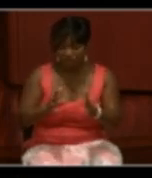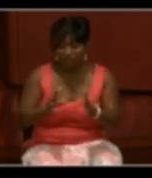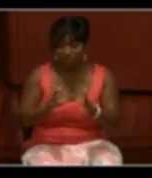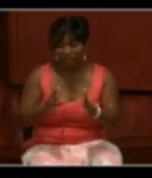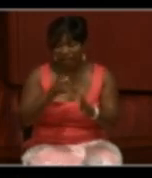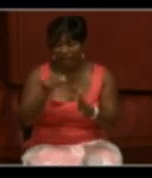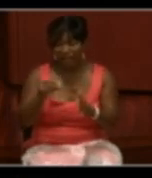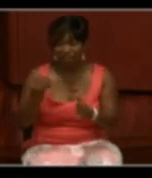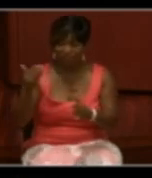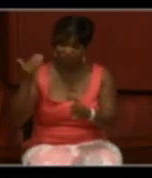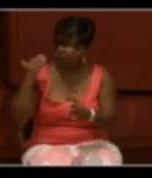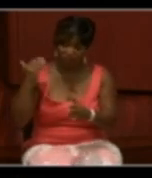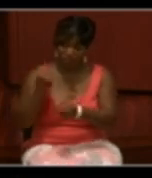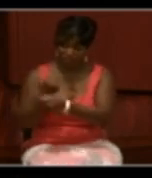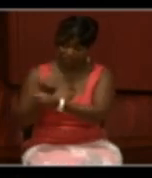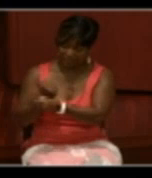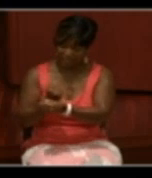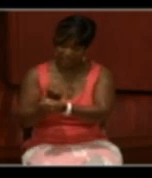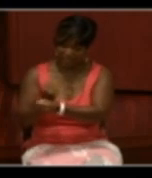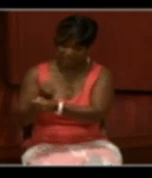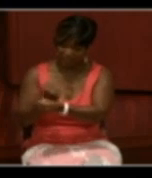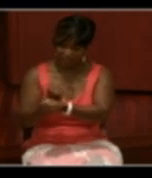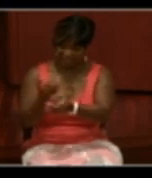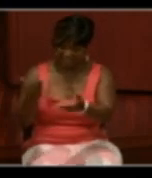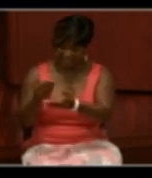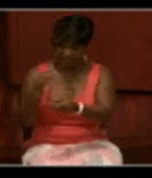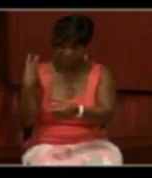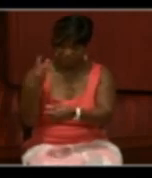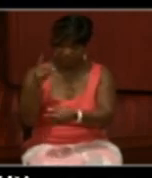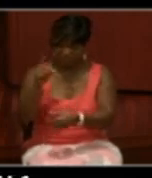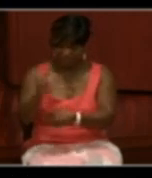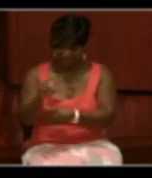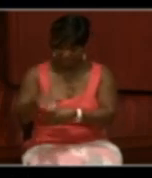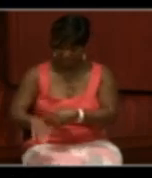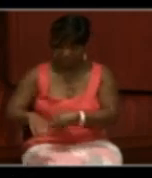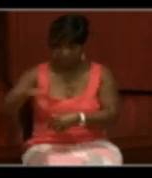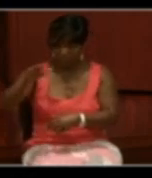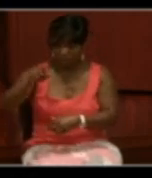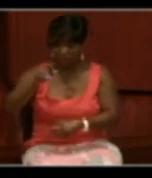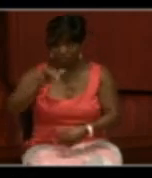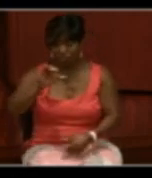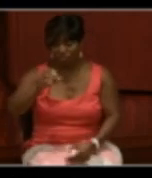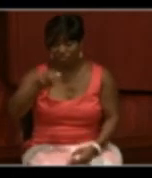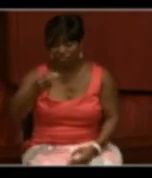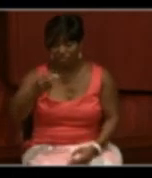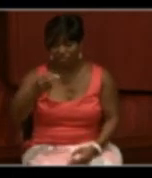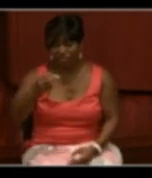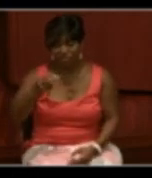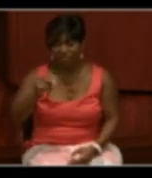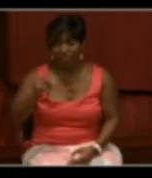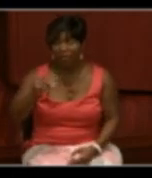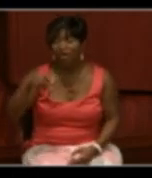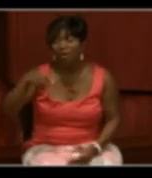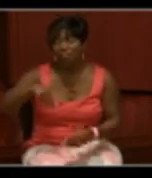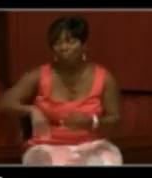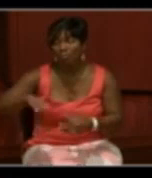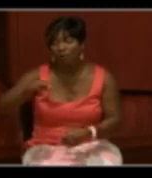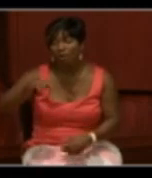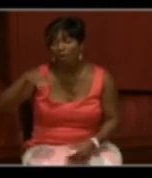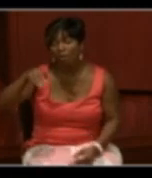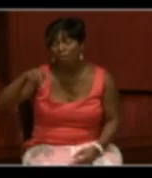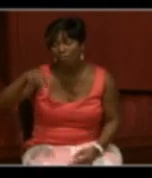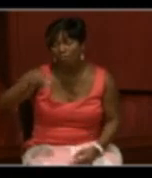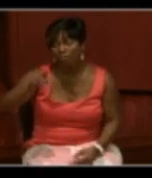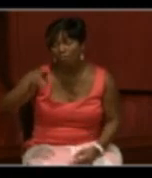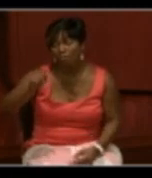and former slave here in Washington, D.C. He was born in Portsmouth, Virginia, and